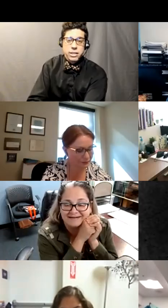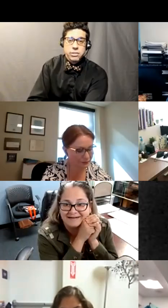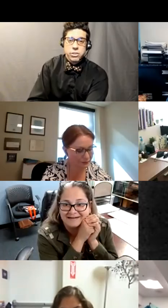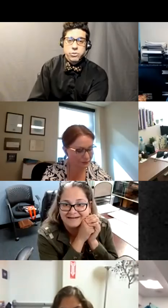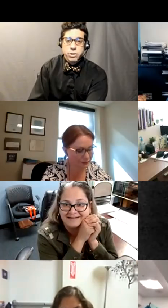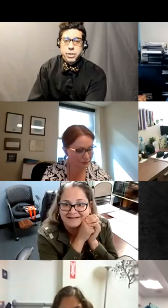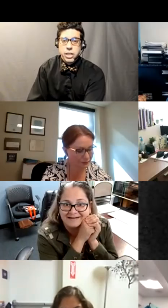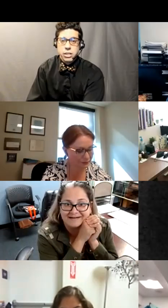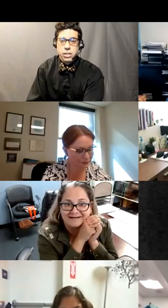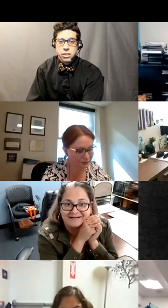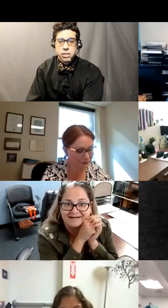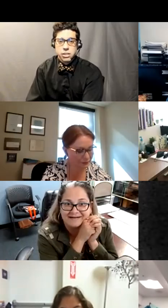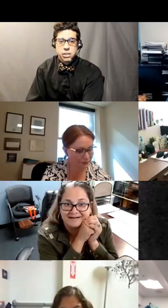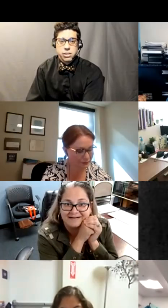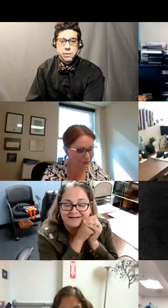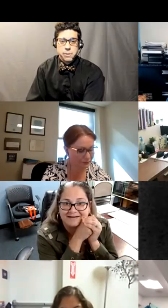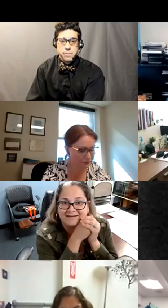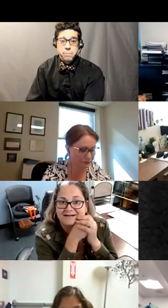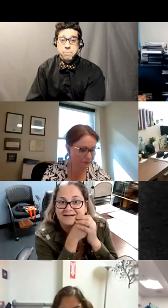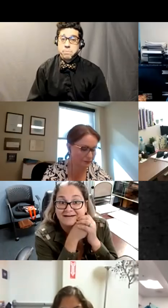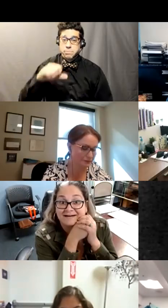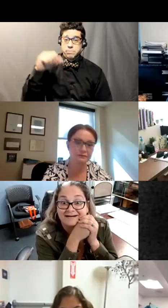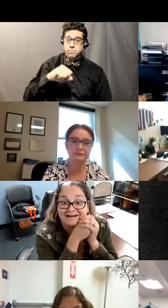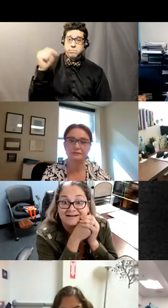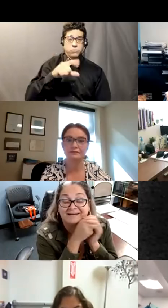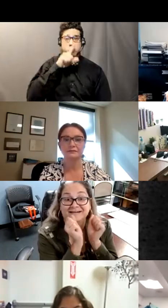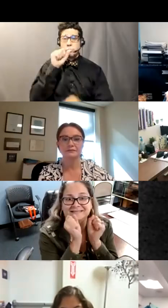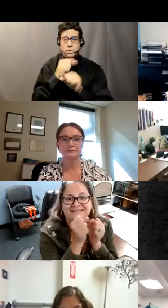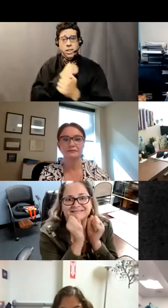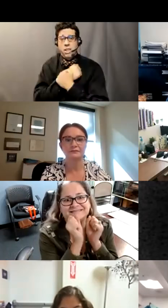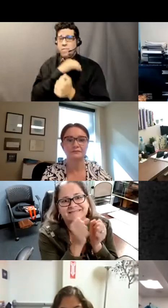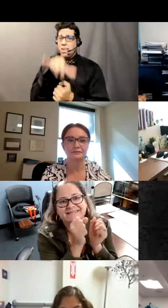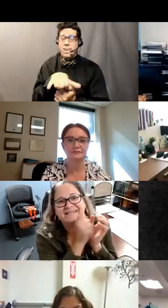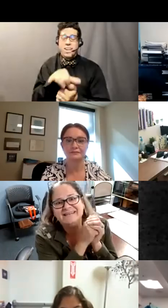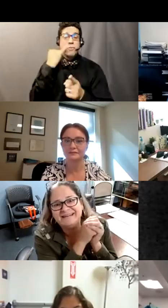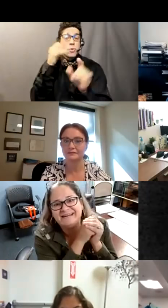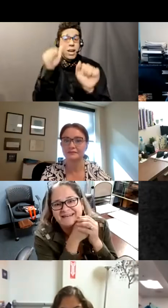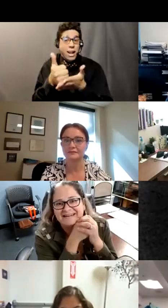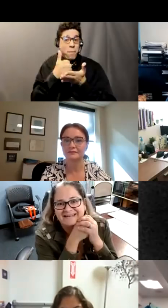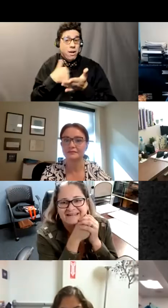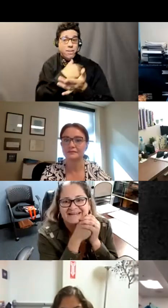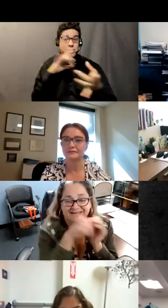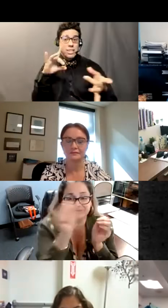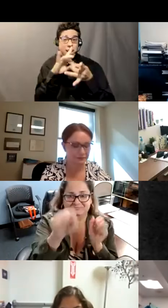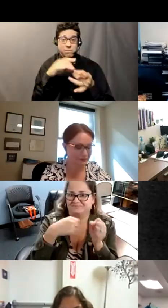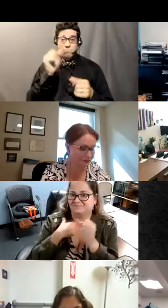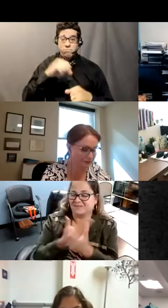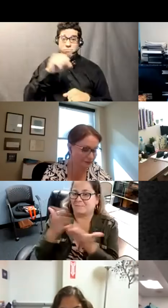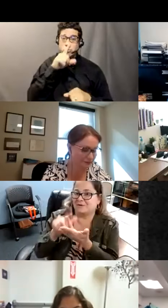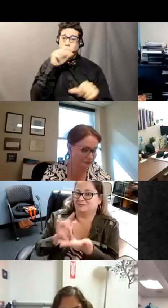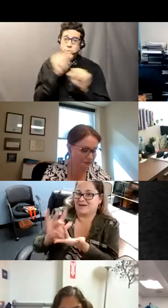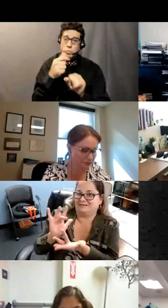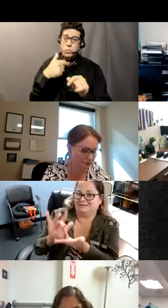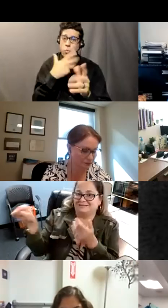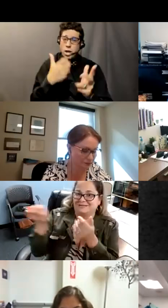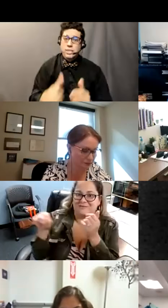back into the committee? Yes, we would love that. And any of your help to help us get connected, we would definitely love.